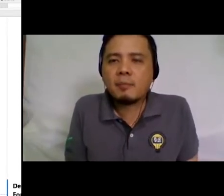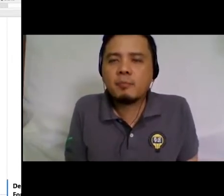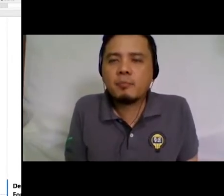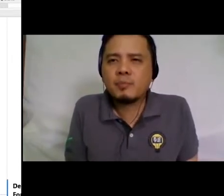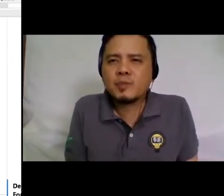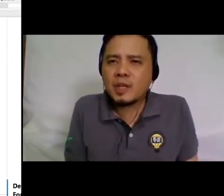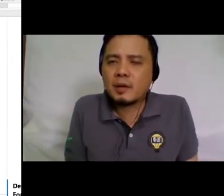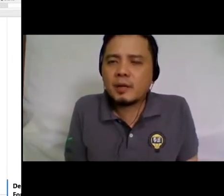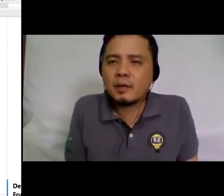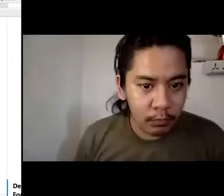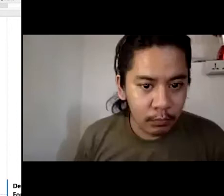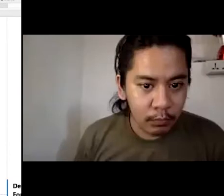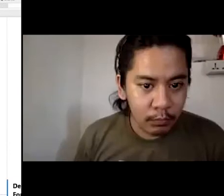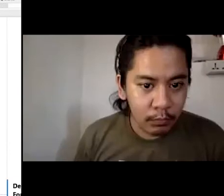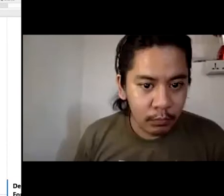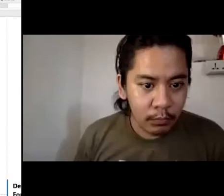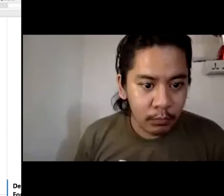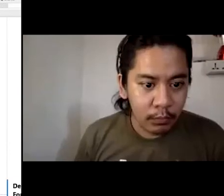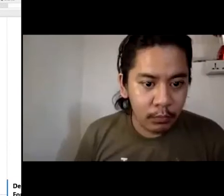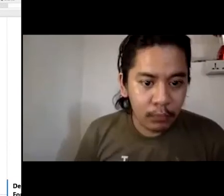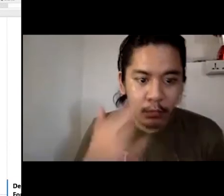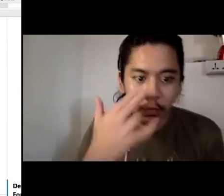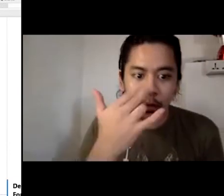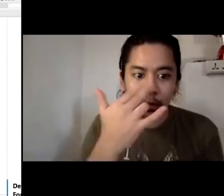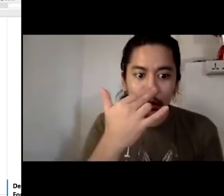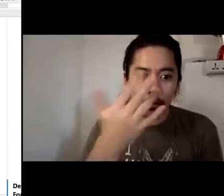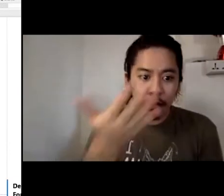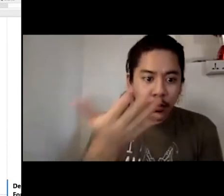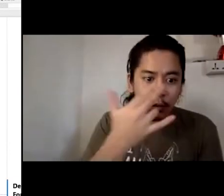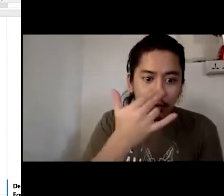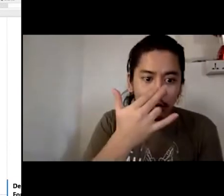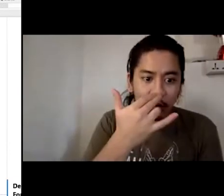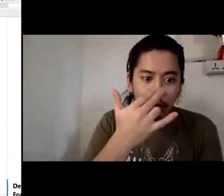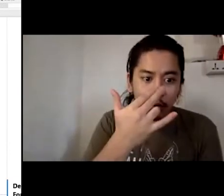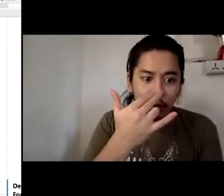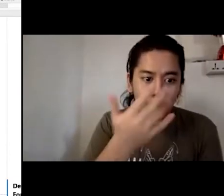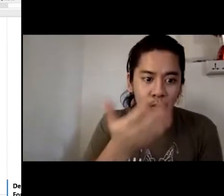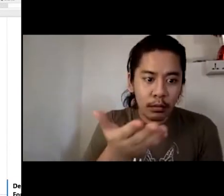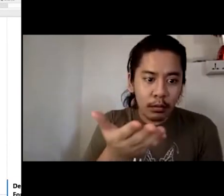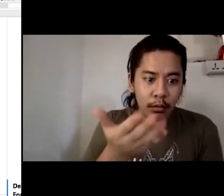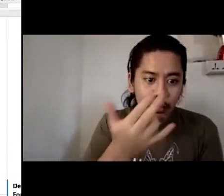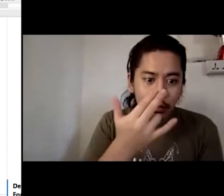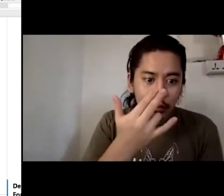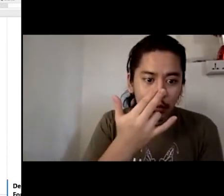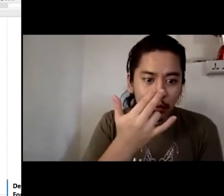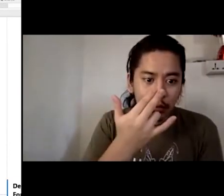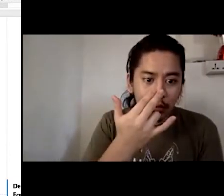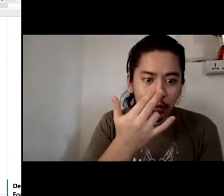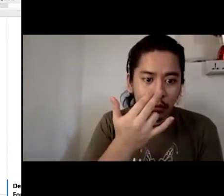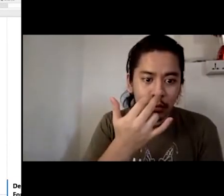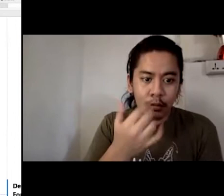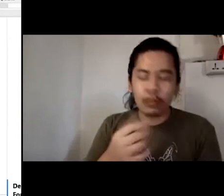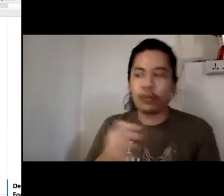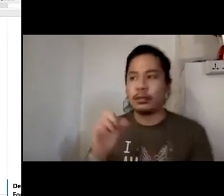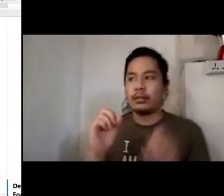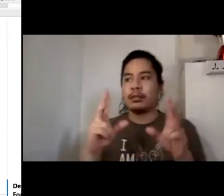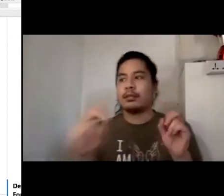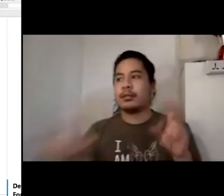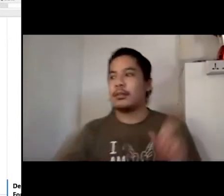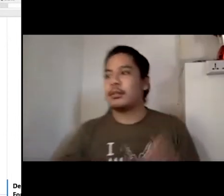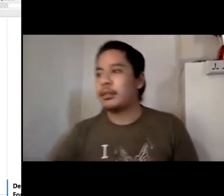Okay. Again, with the arrow. Mm-hmm. So Nat, did you want to make a comment,